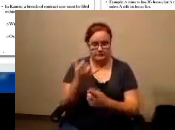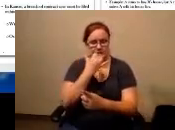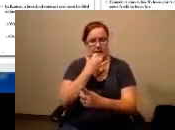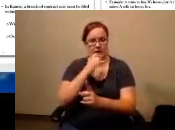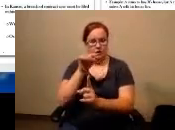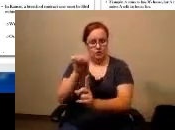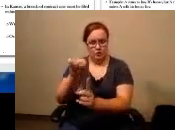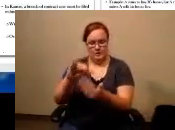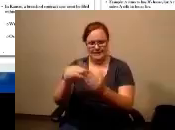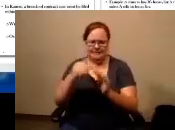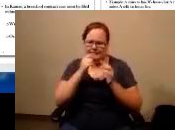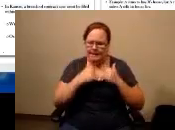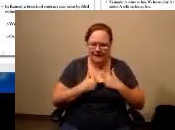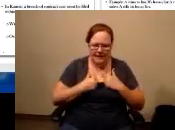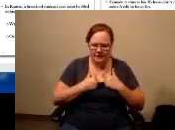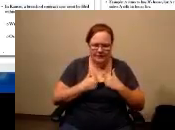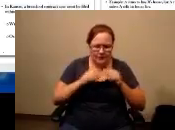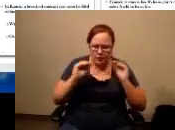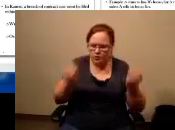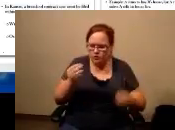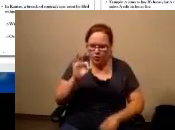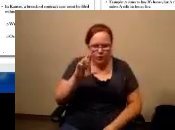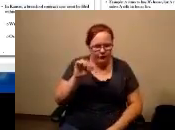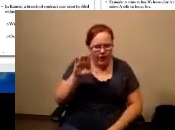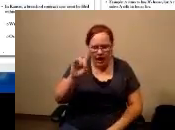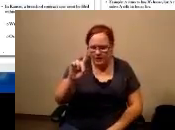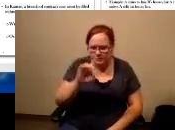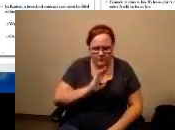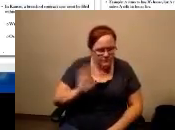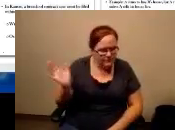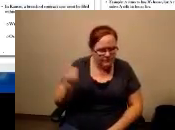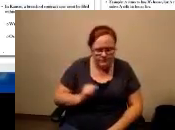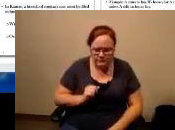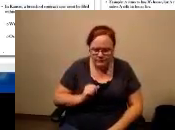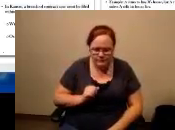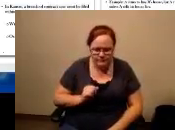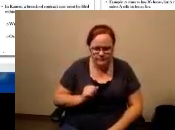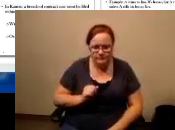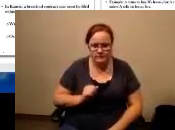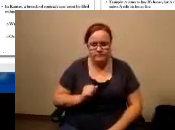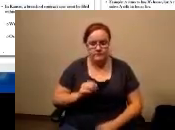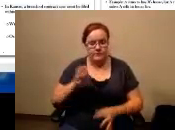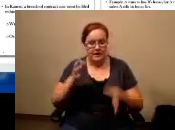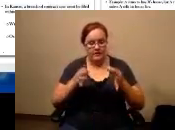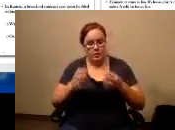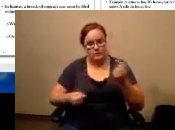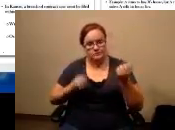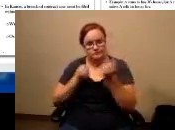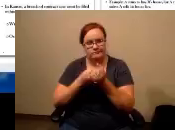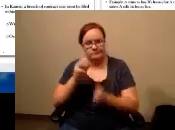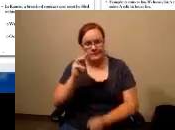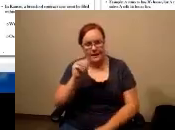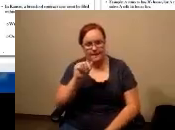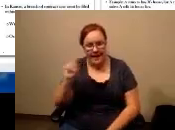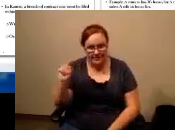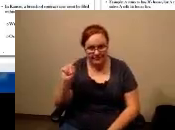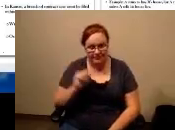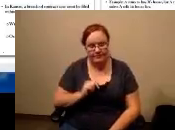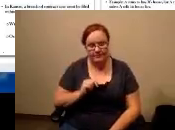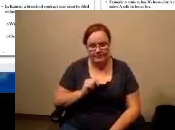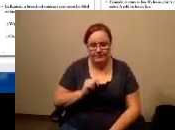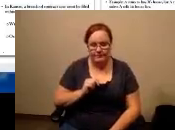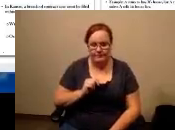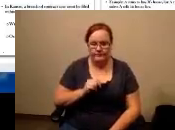me. There was no fraud." And the court ruled in favor of Matt. And here's the law part.